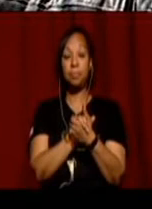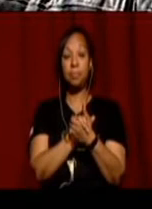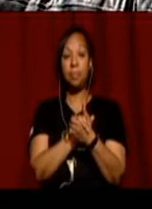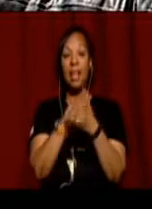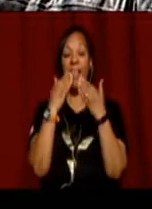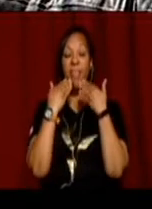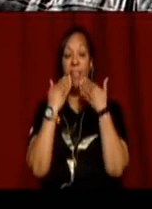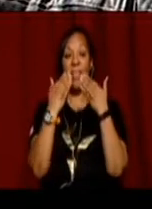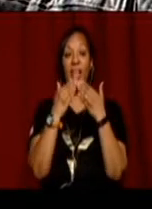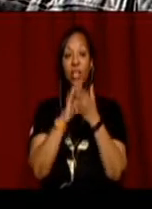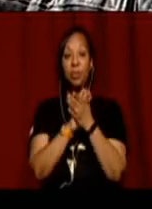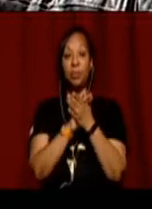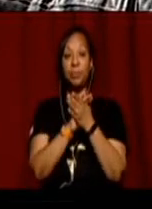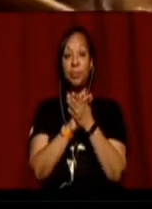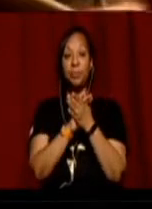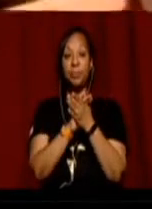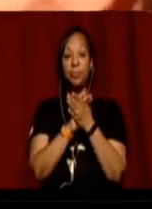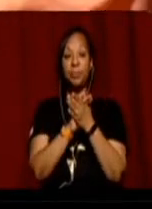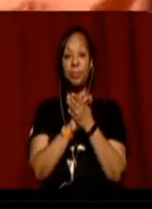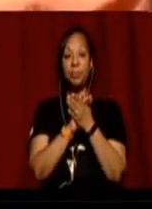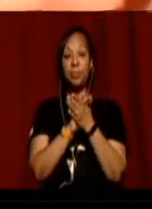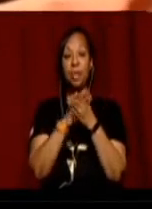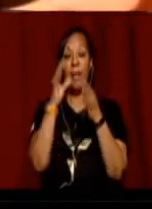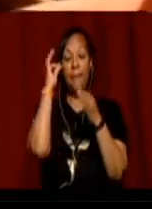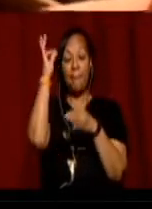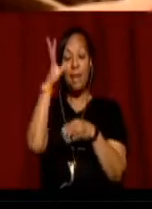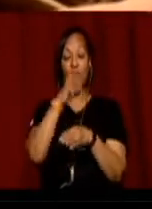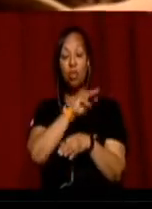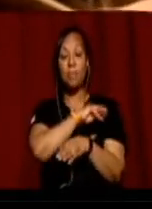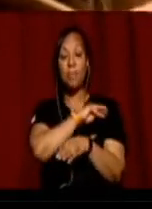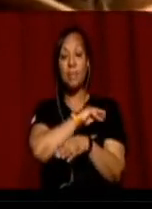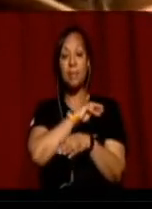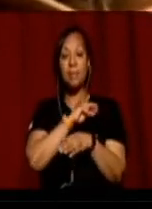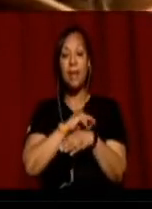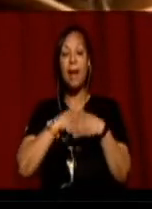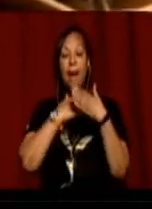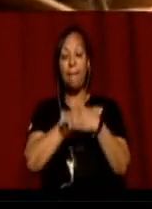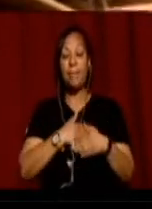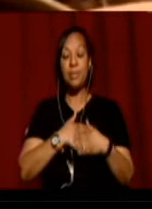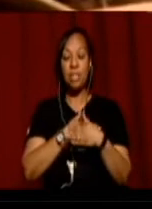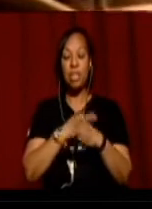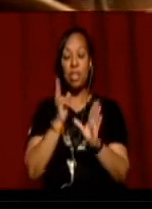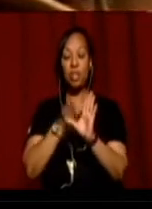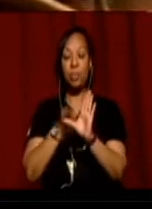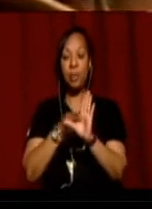Thank you, President Preckwinkle, and thank you, Minister Meeks. I appreciate joining you this evening.